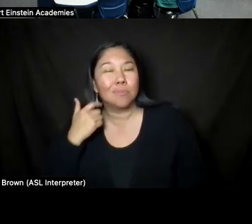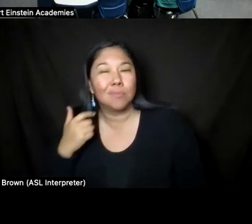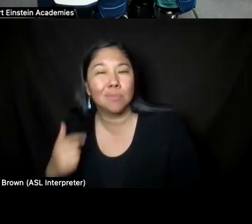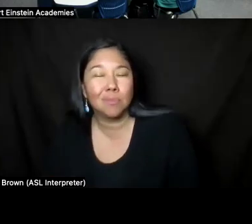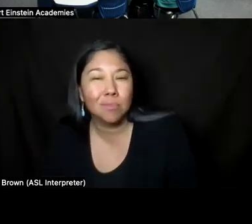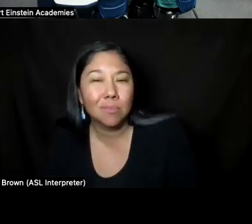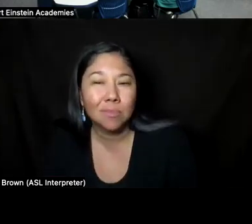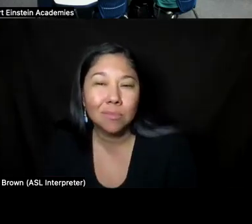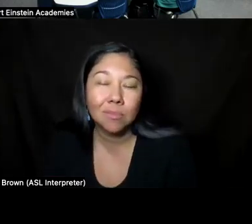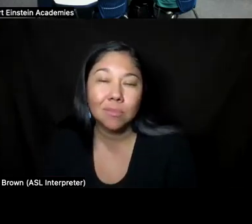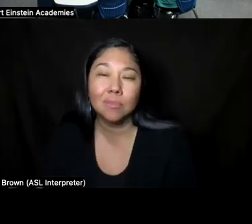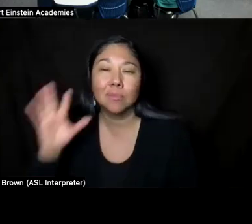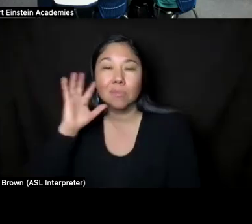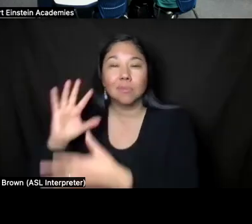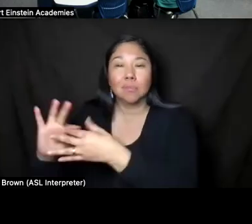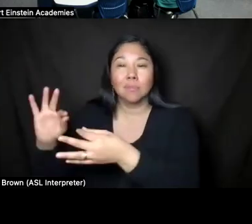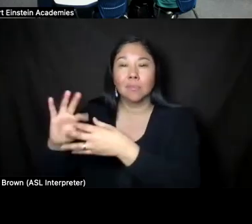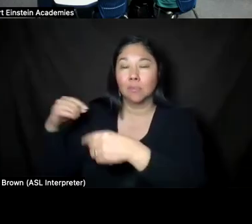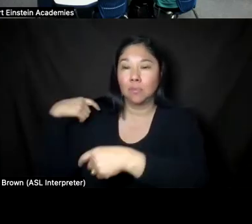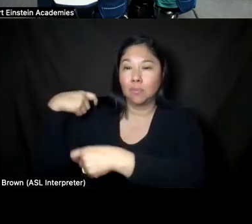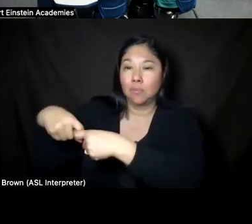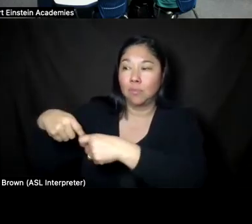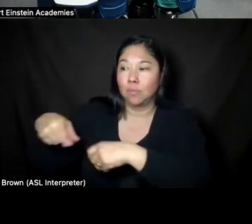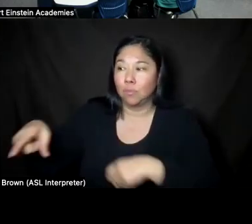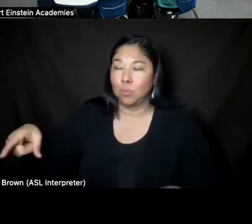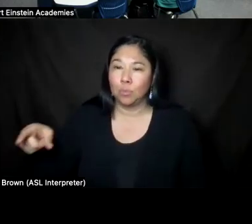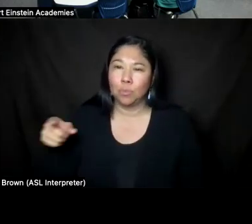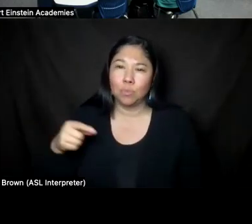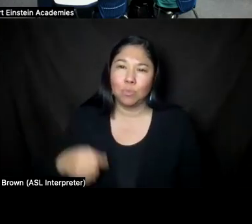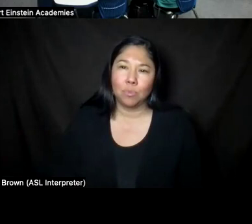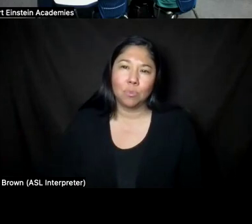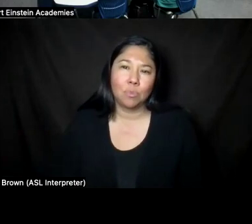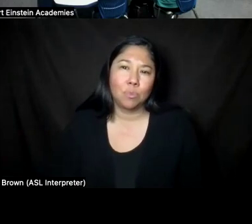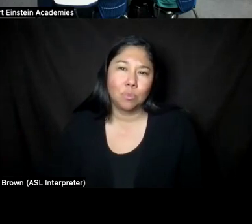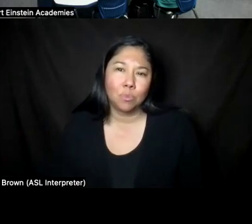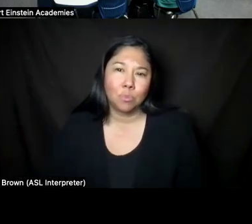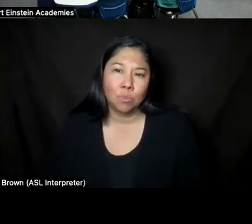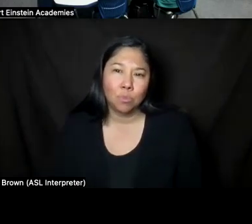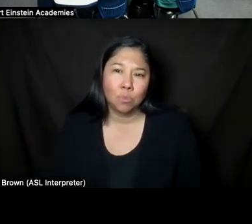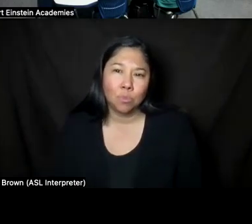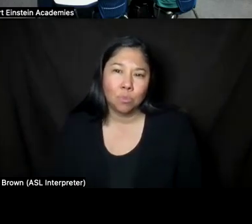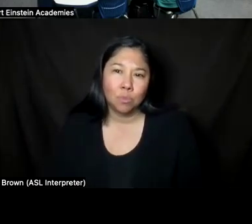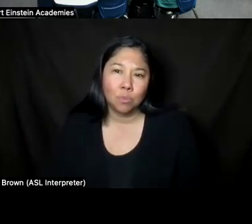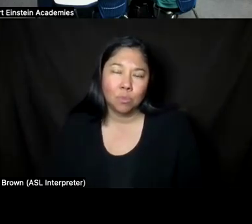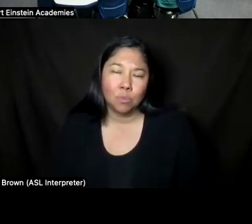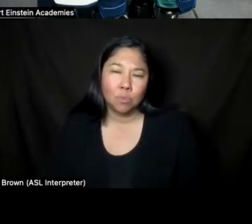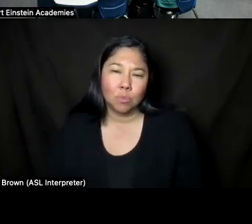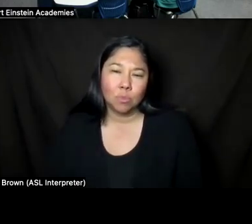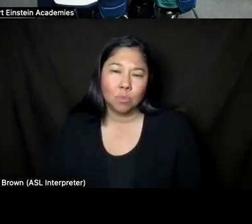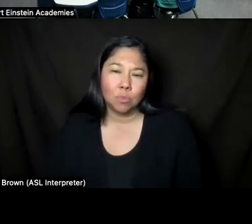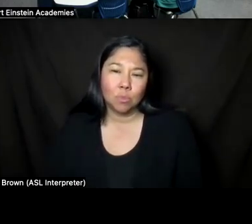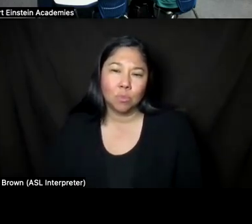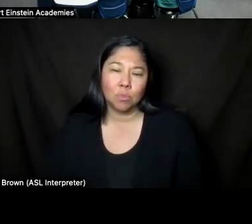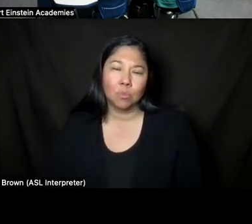avanzados para él, que tienen muchas letras de de superhéroes, como le gusta el